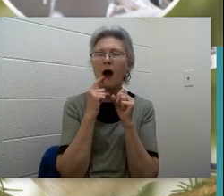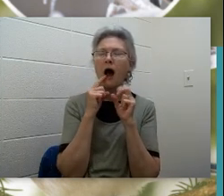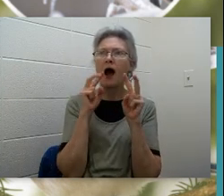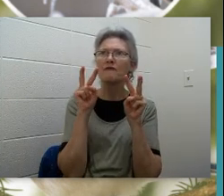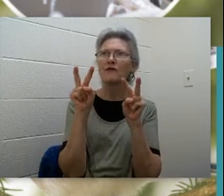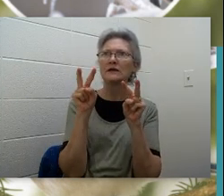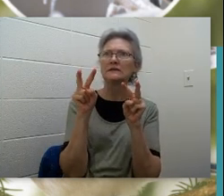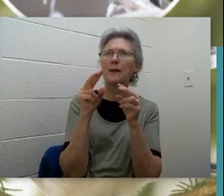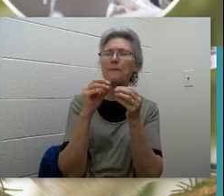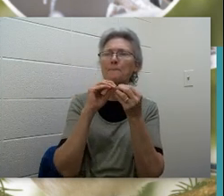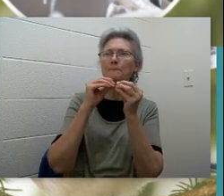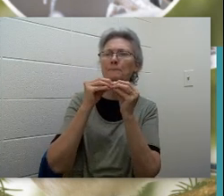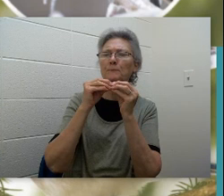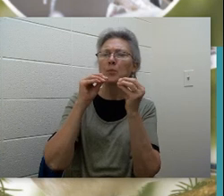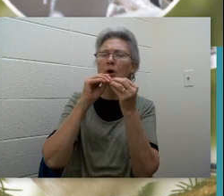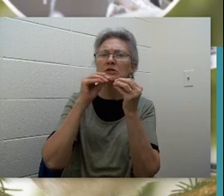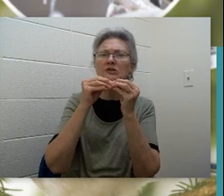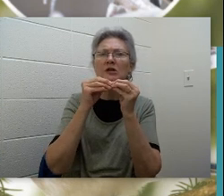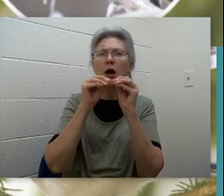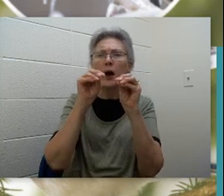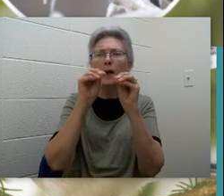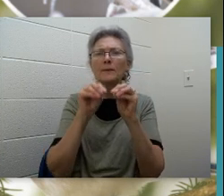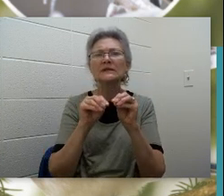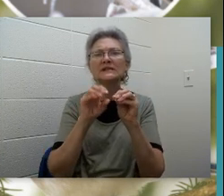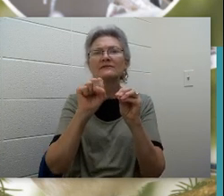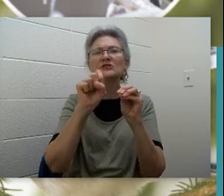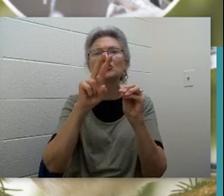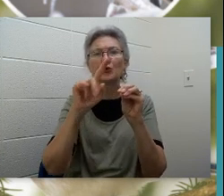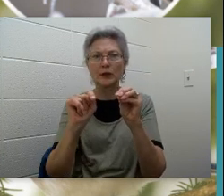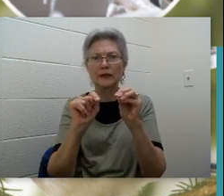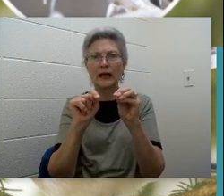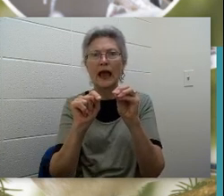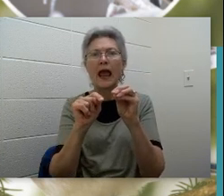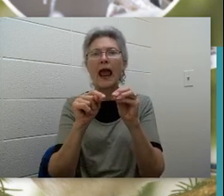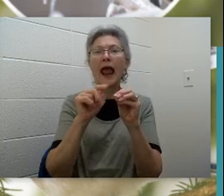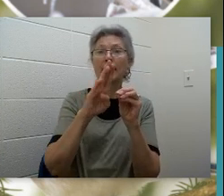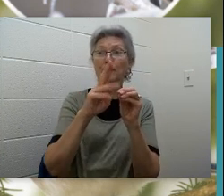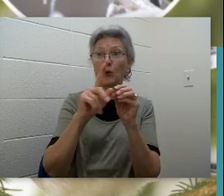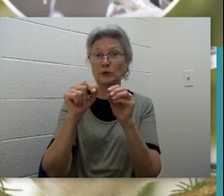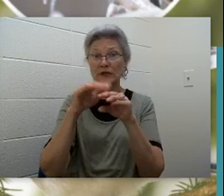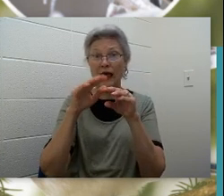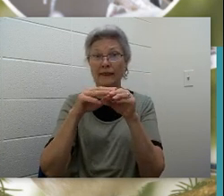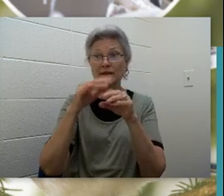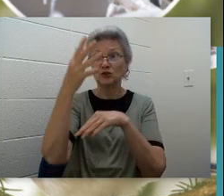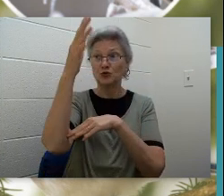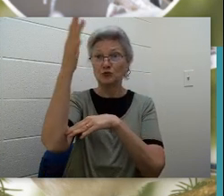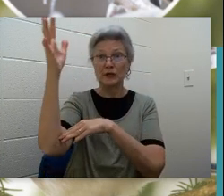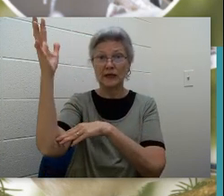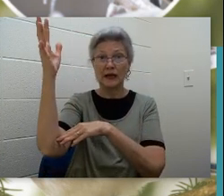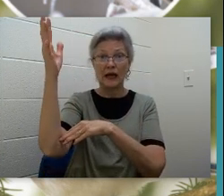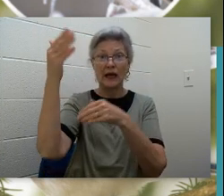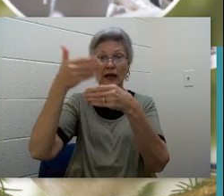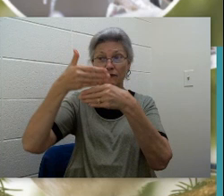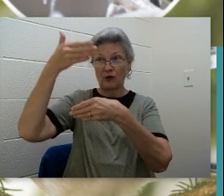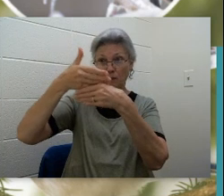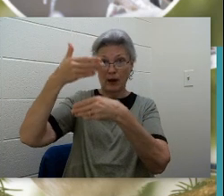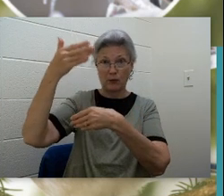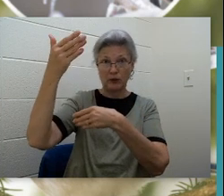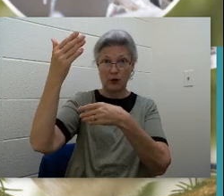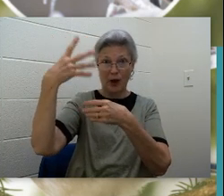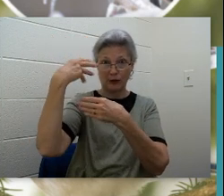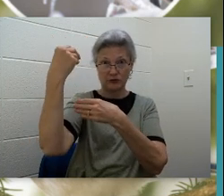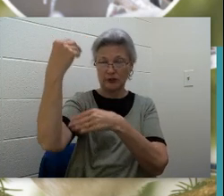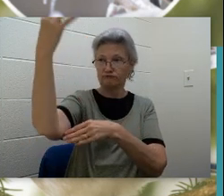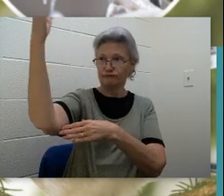fastened pieces of suet and marrow bones upon the tree in front of my window. Then I sat at my